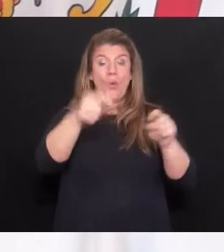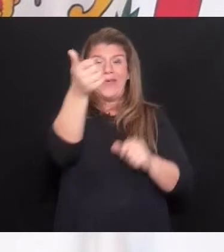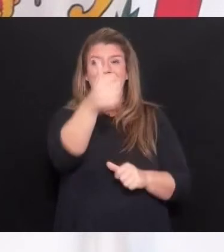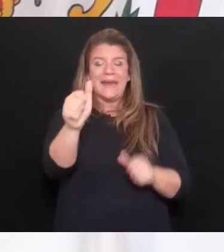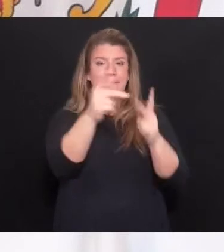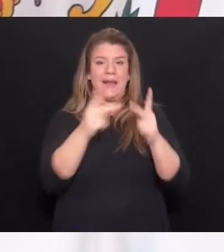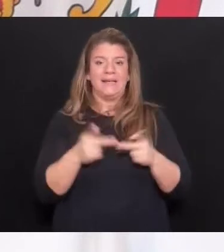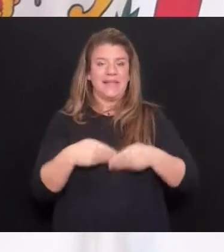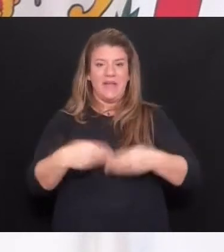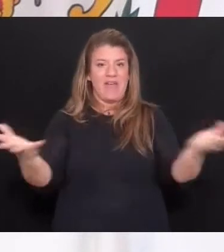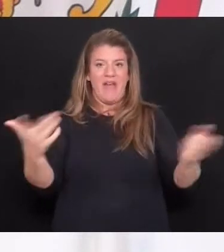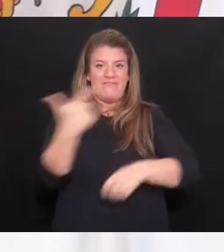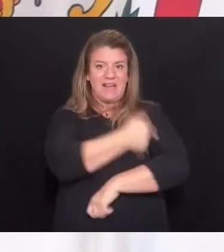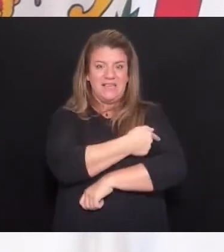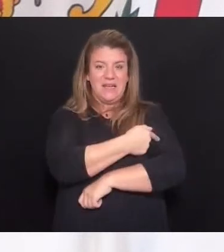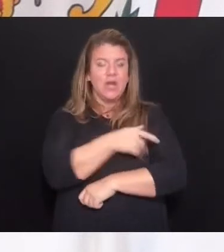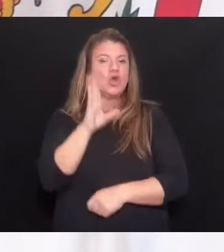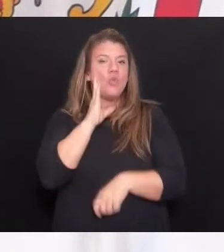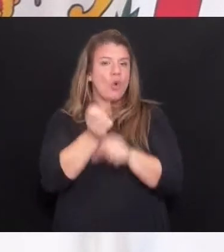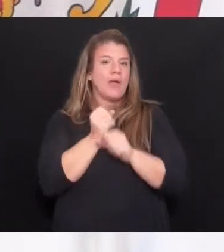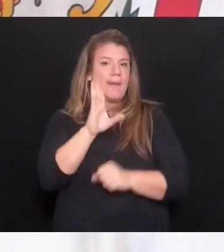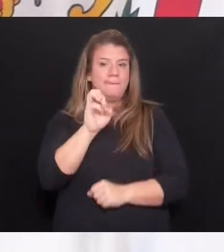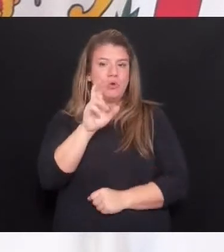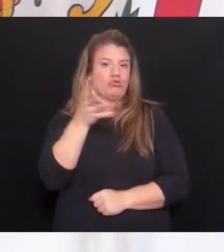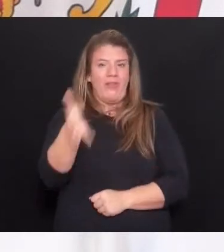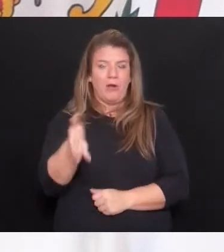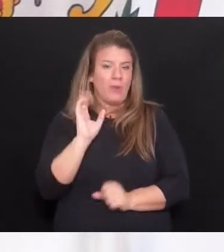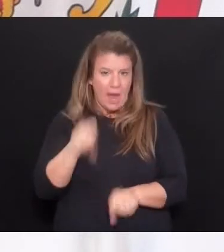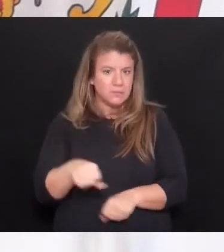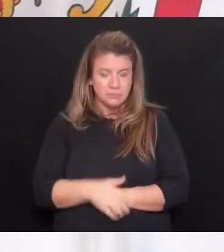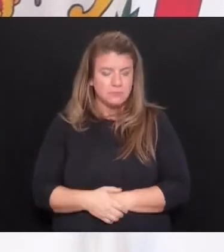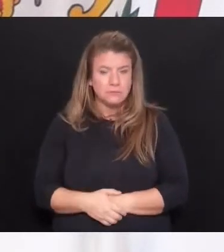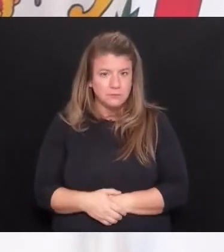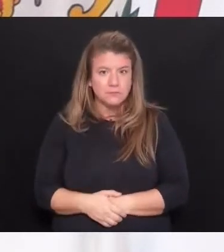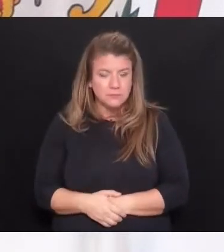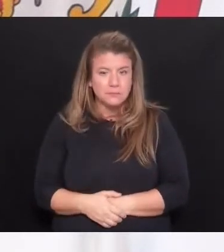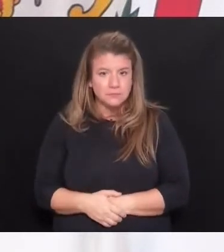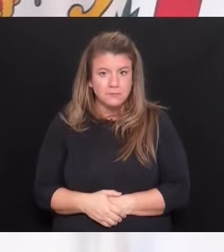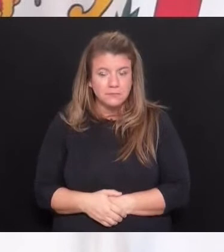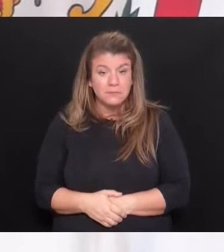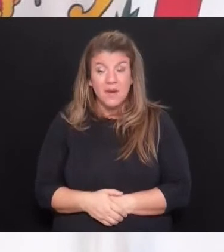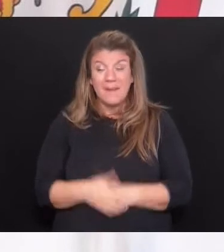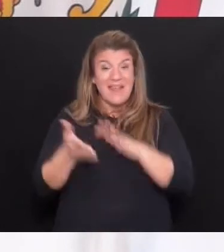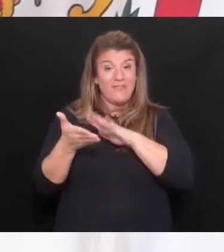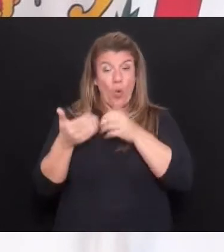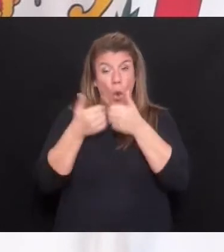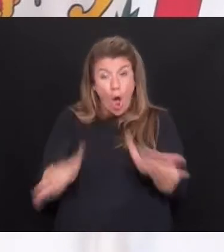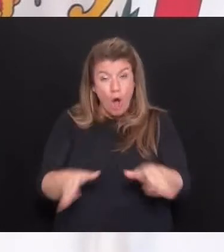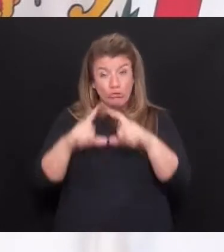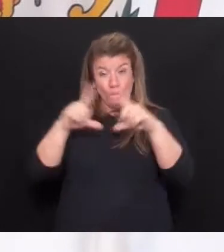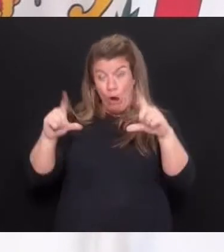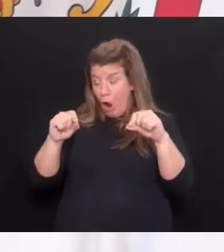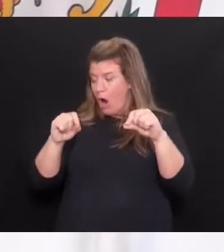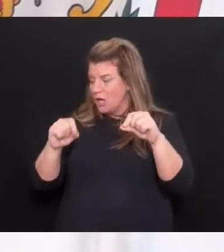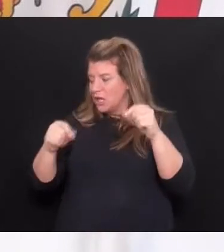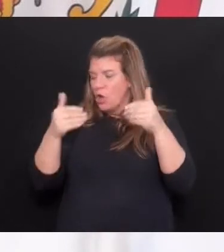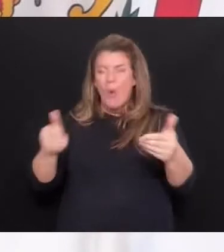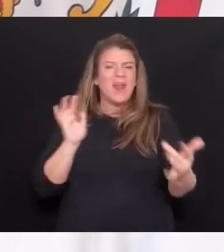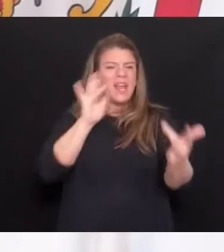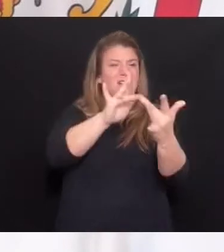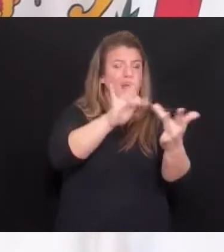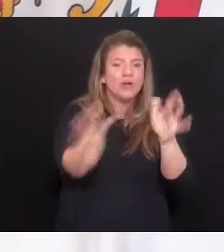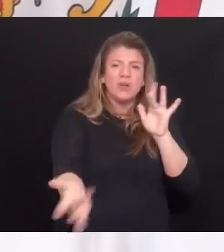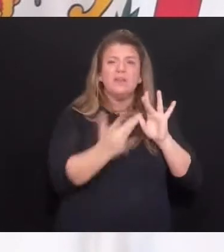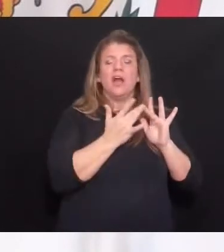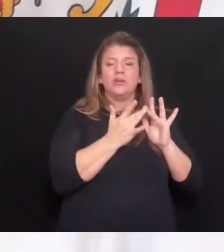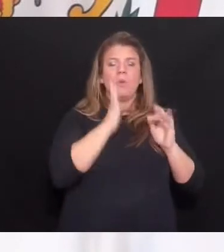anywhere giving out vaccines, and you'll get your booster right then. You know, but and if you've lost a card, get in touch with us. We'll get you a new